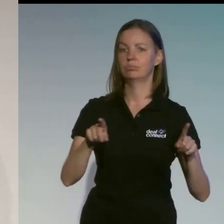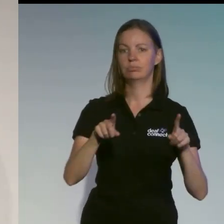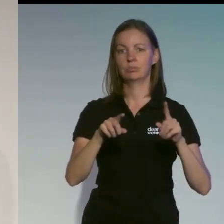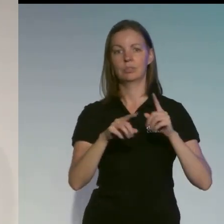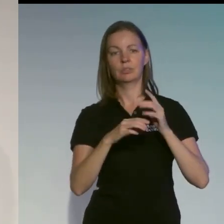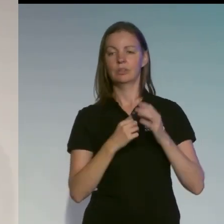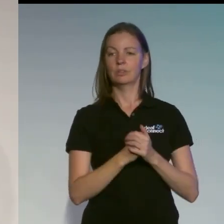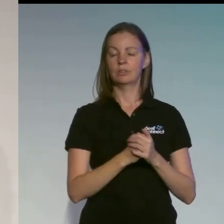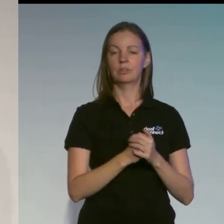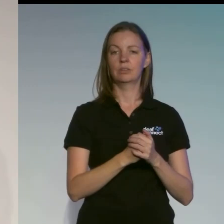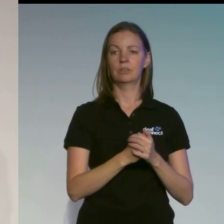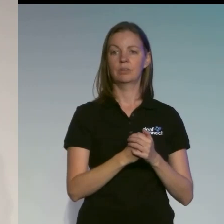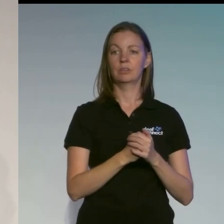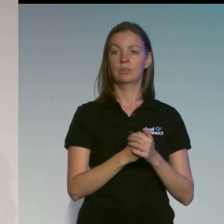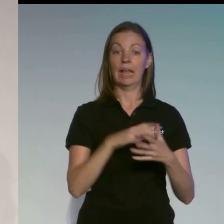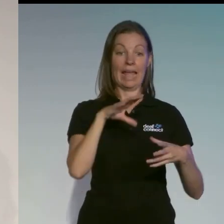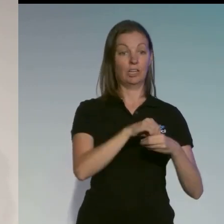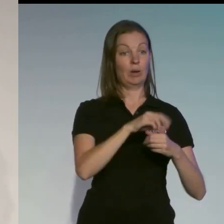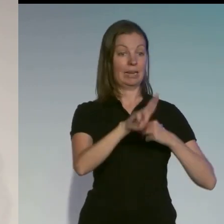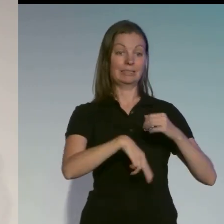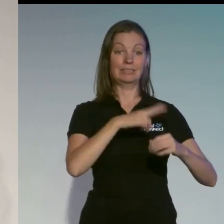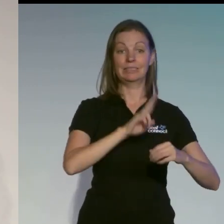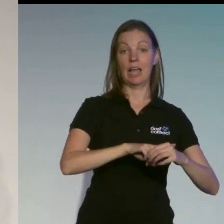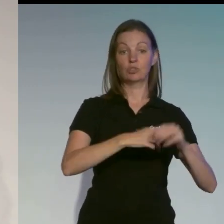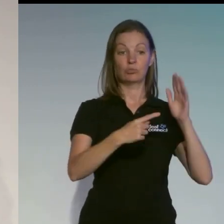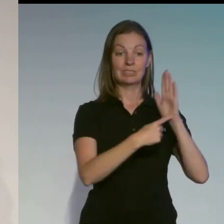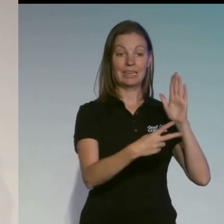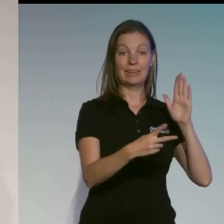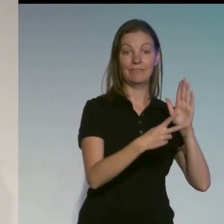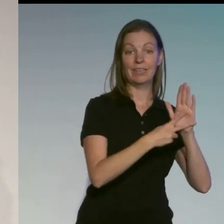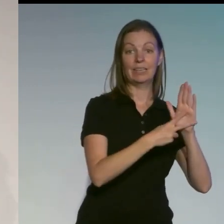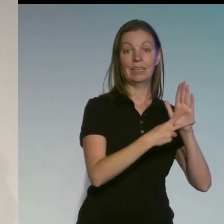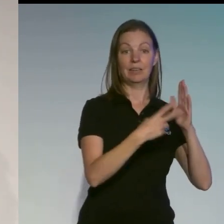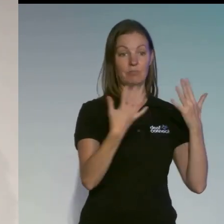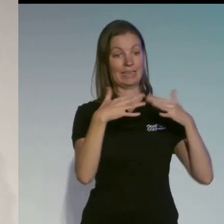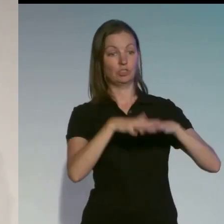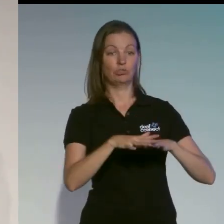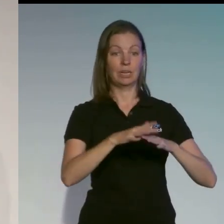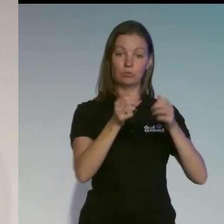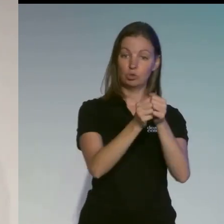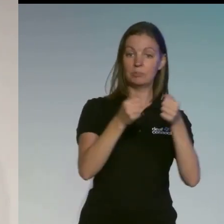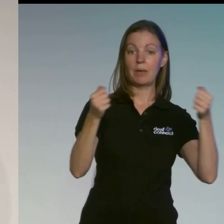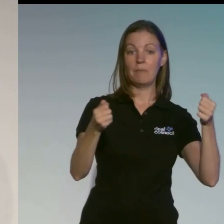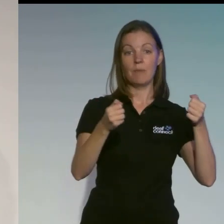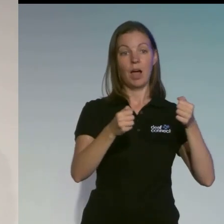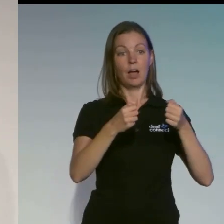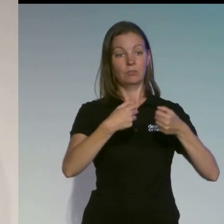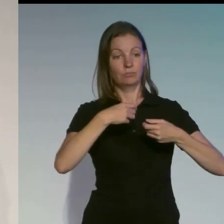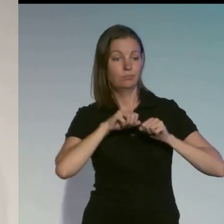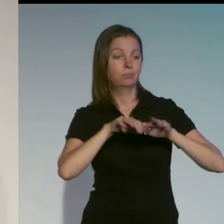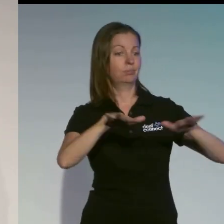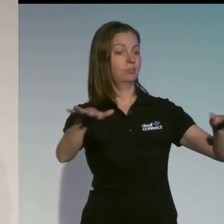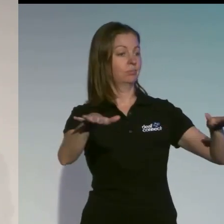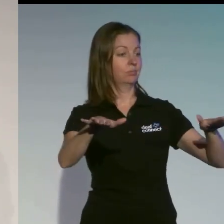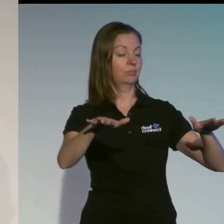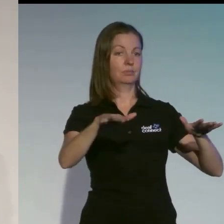media, including national television and the mainstream newspaper all talk about our case with